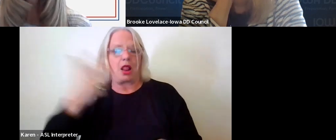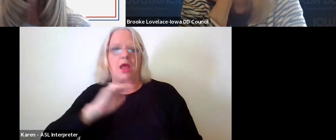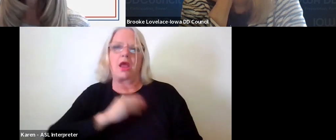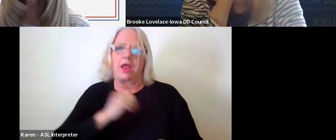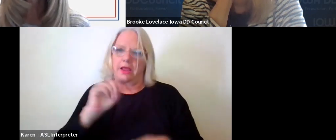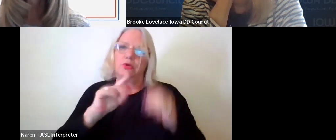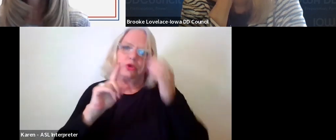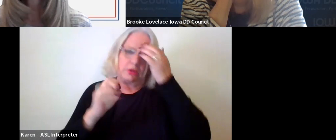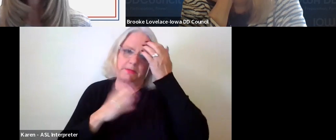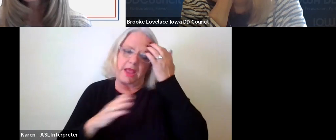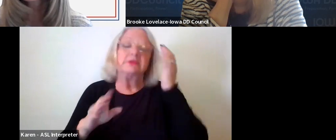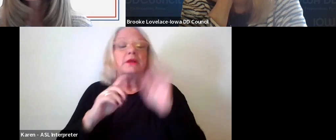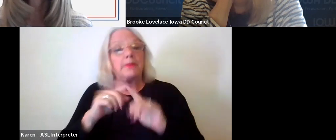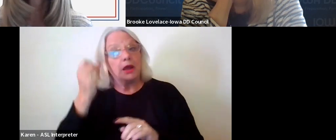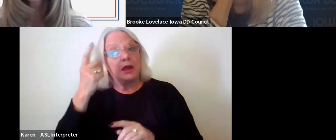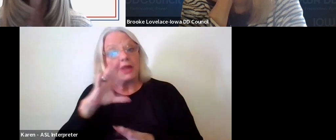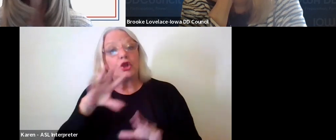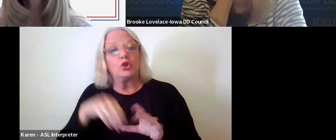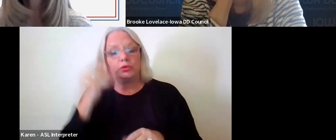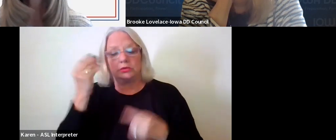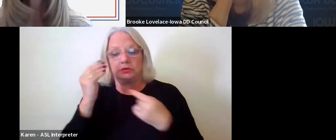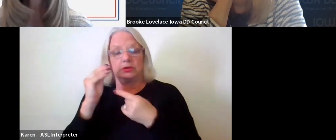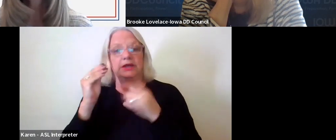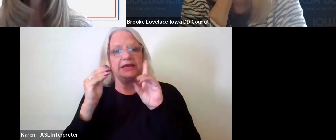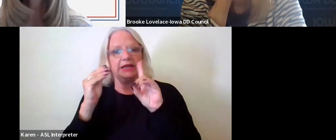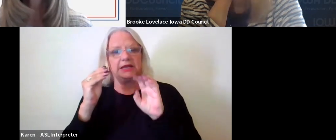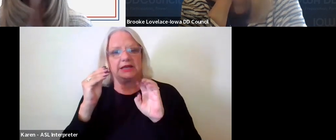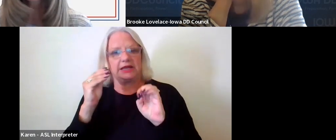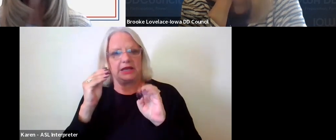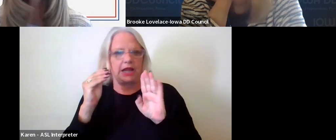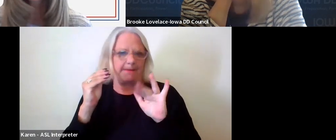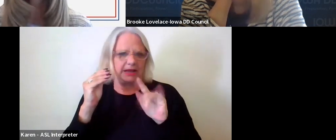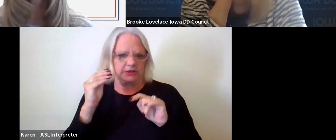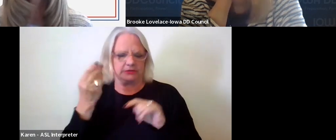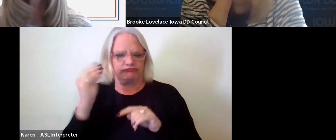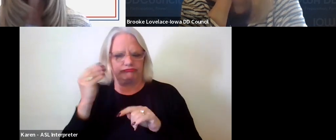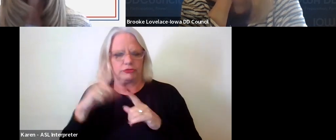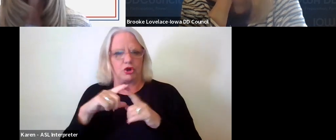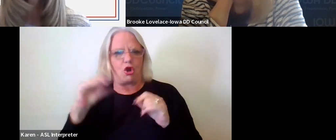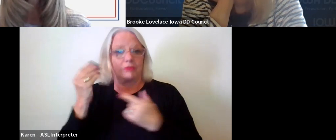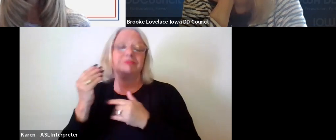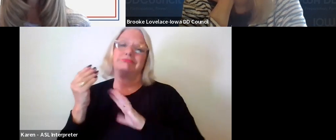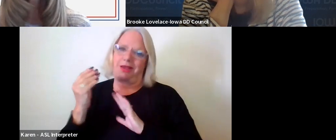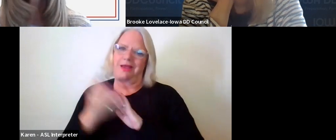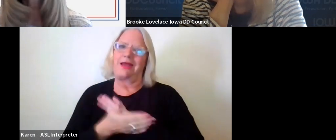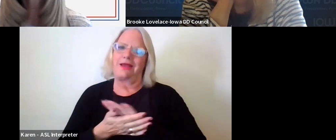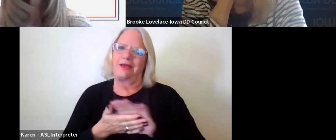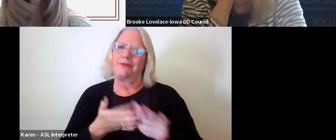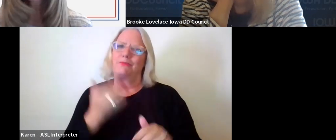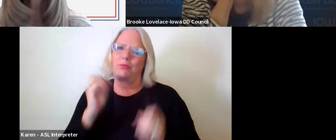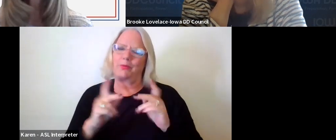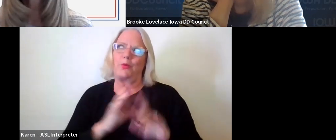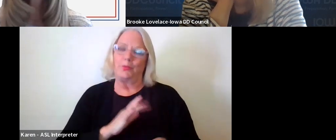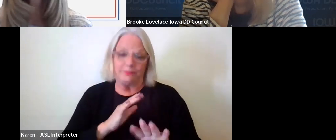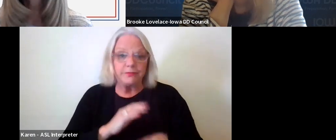alliance, but it does include a debit card. And we have found that to be something that people really like to have the option of. You can choose a